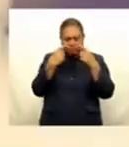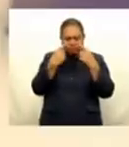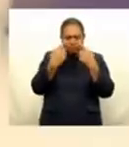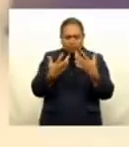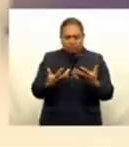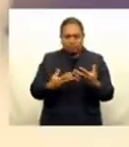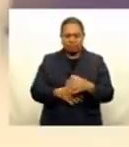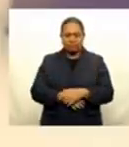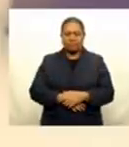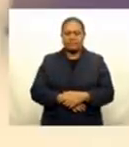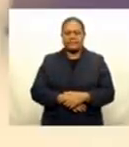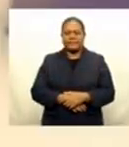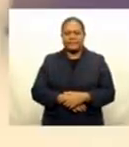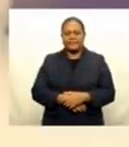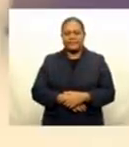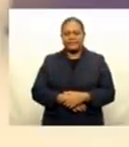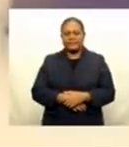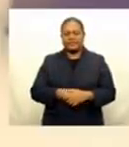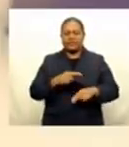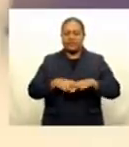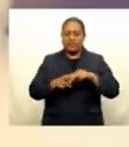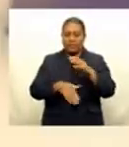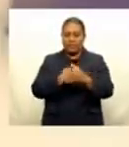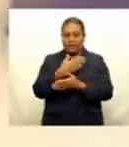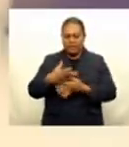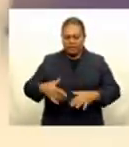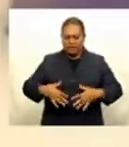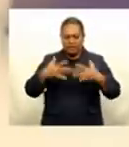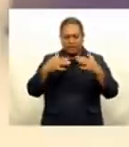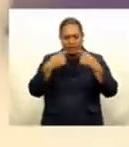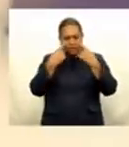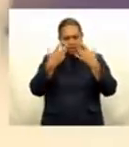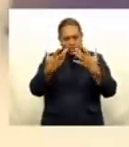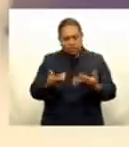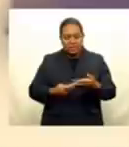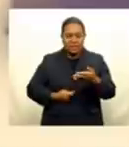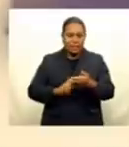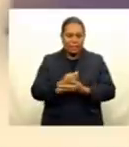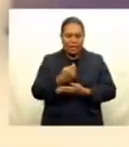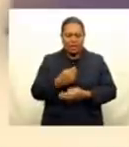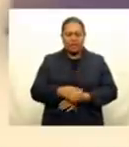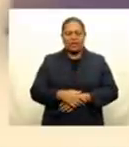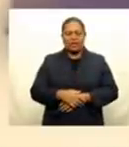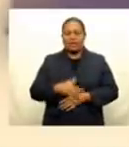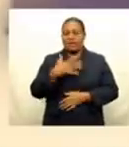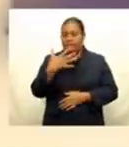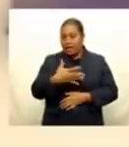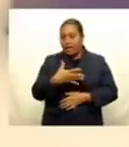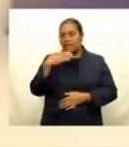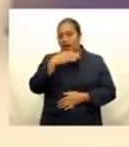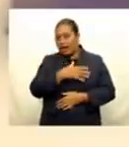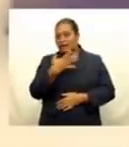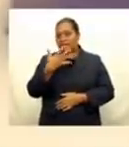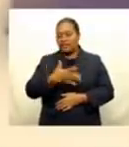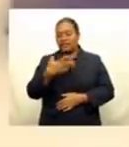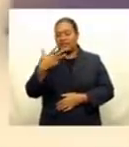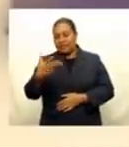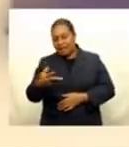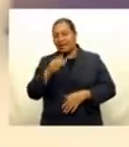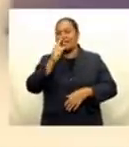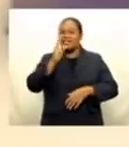at a rally. Friday data showed US non-farm payrolls increasing by 559,000 in